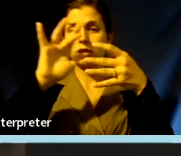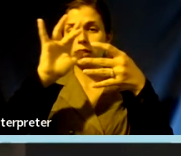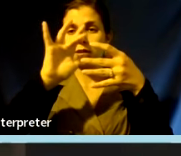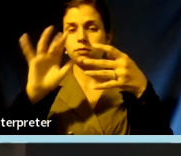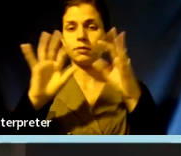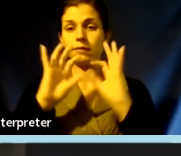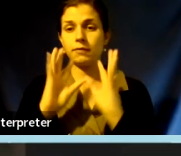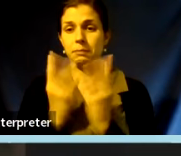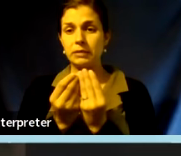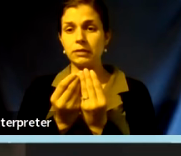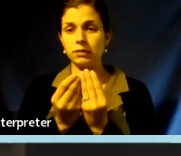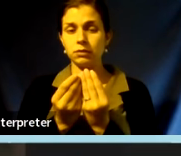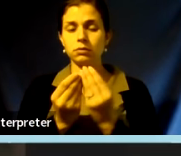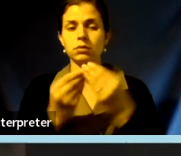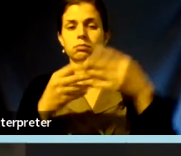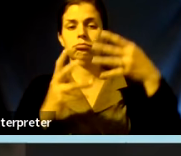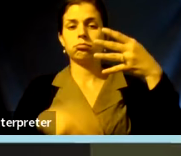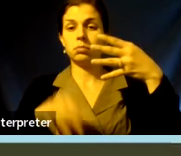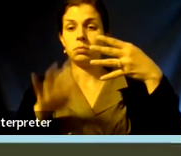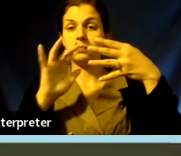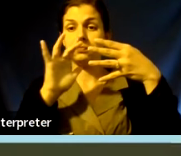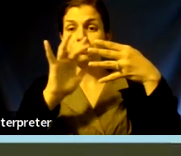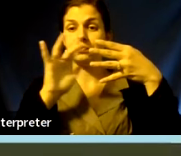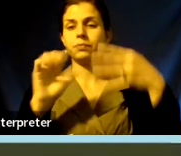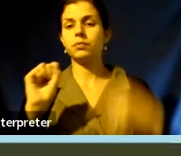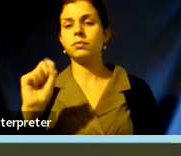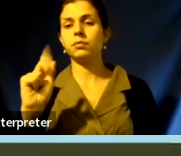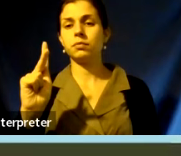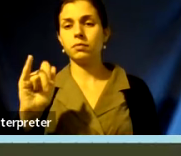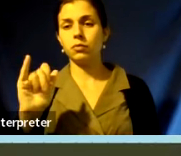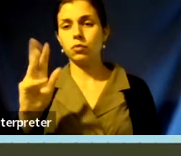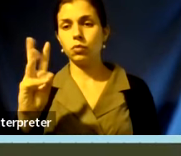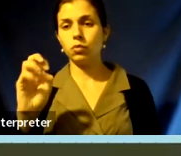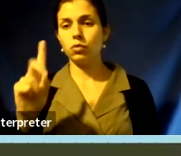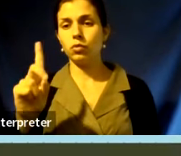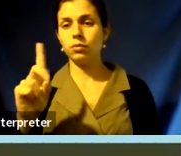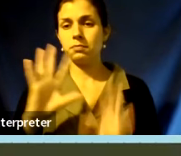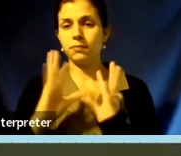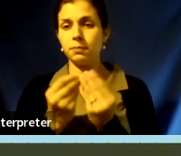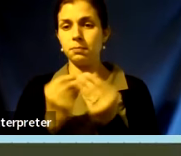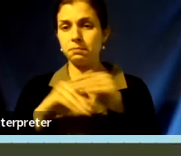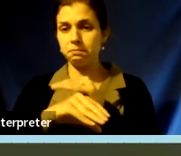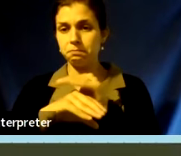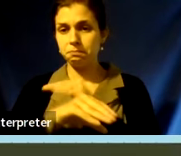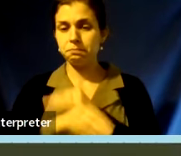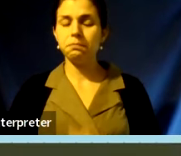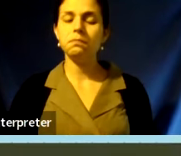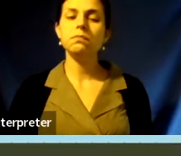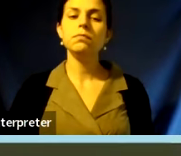over the Families menu option and choosing Skyward Family Access.